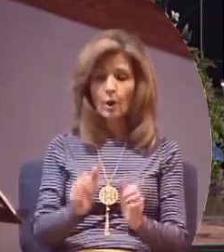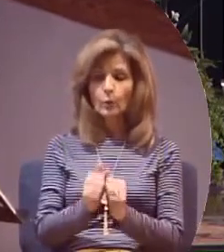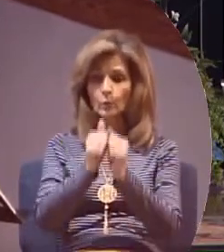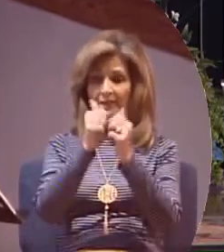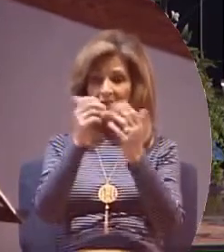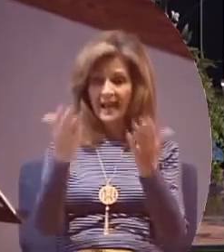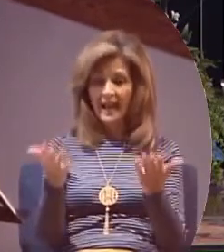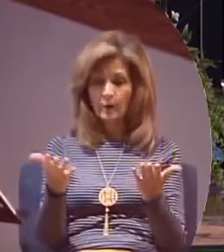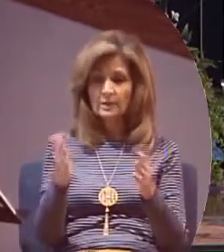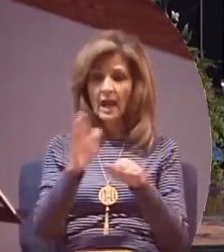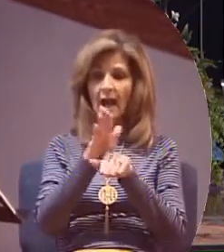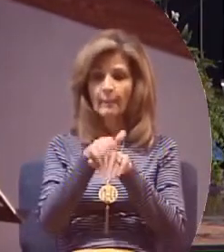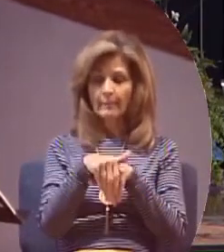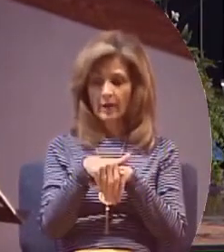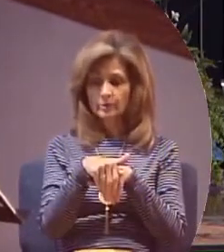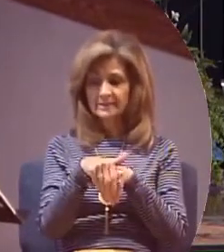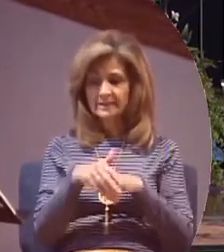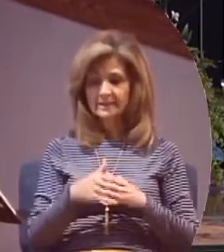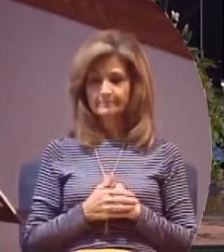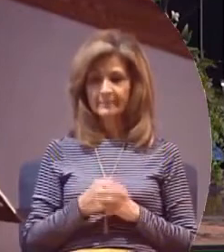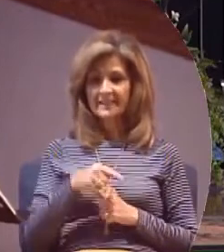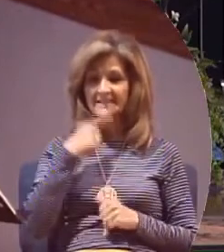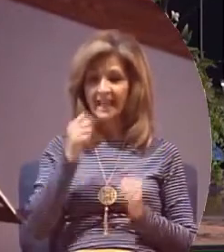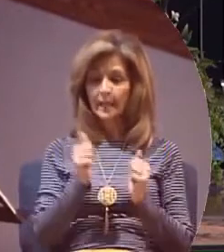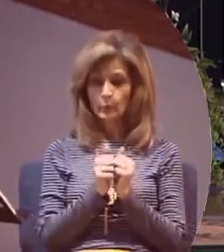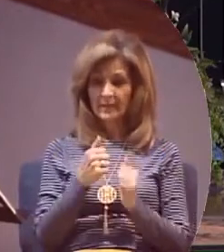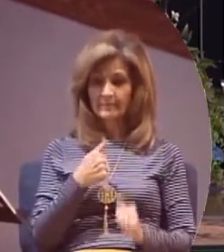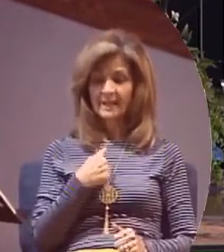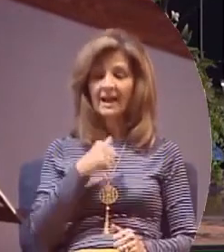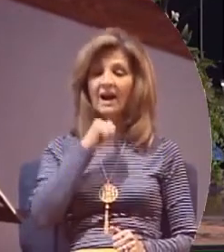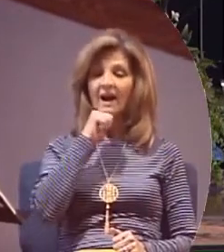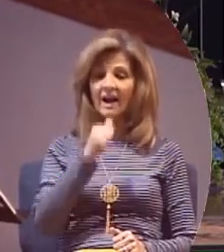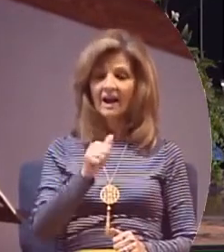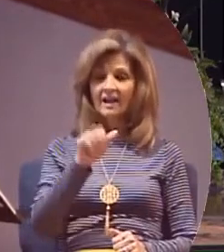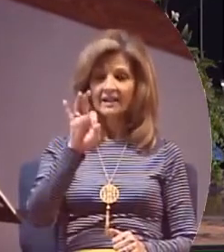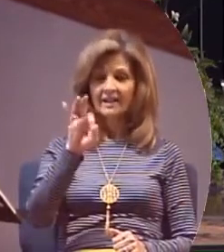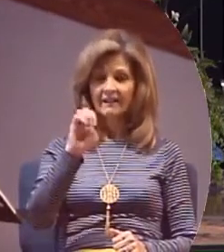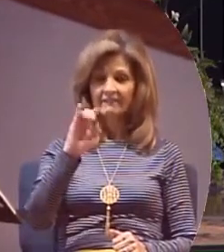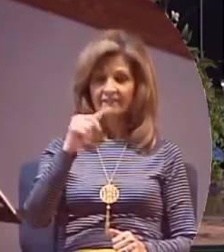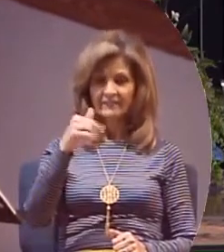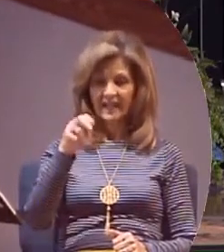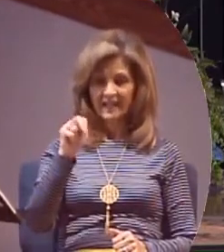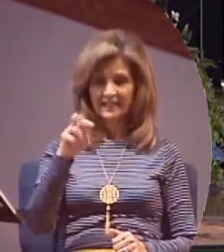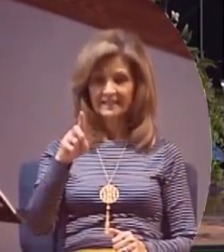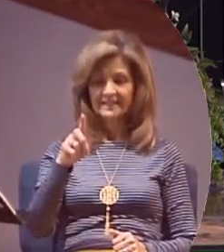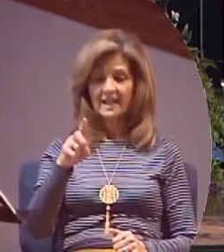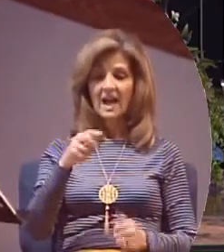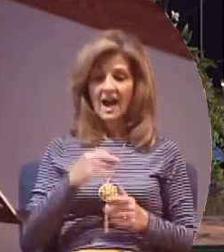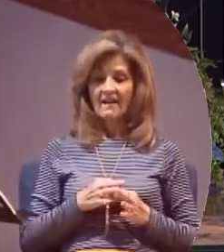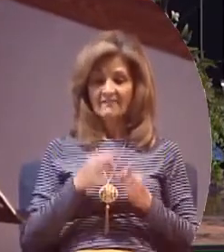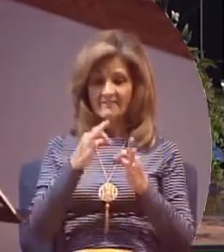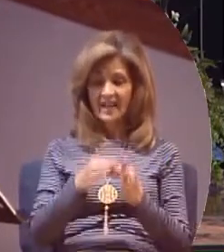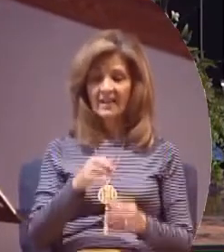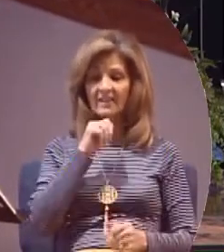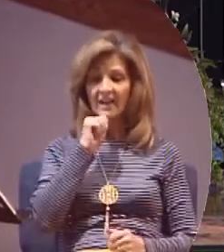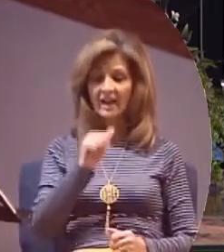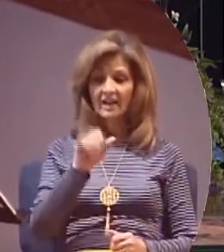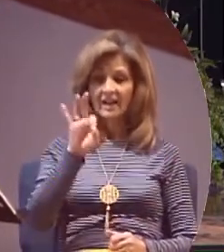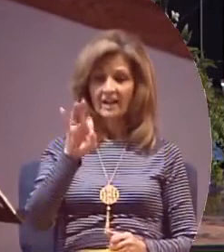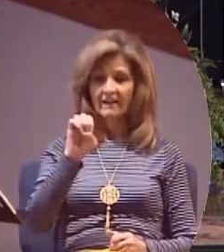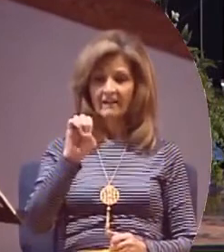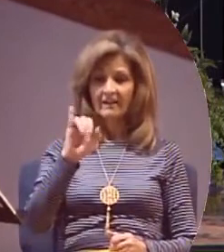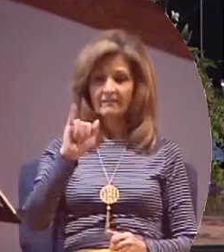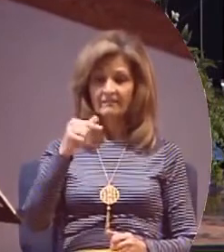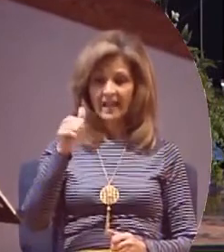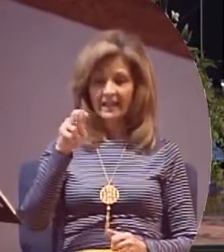without hypocrisy. Say that with me, unfeigned. A faith unfeigned. Remember what Paul